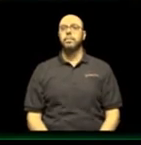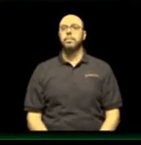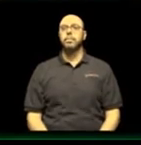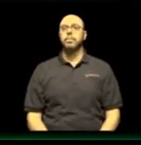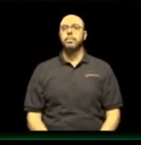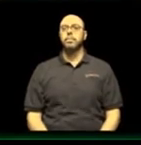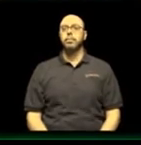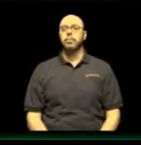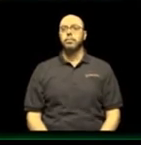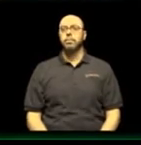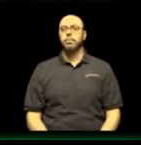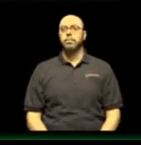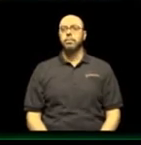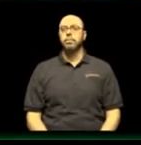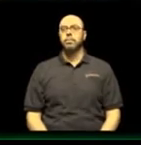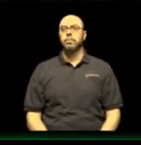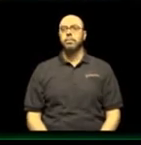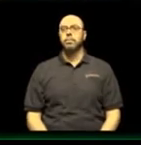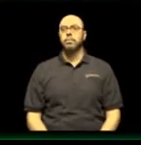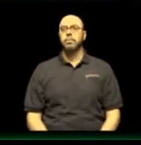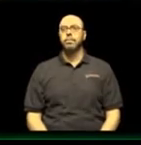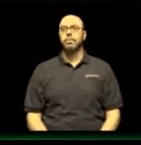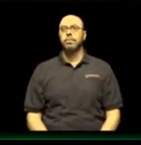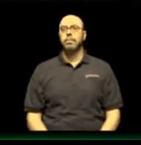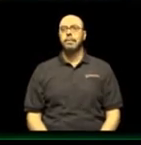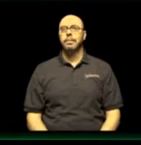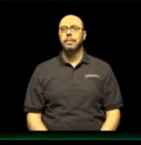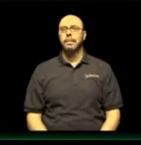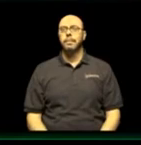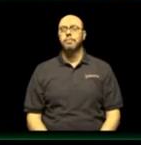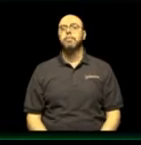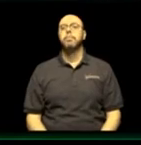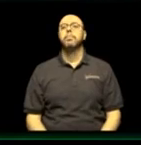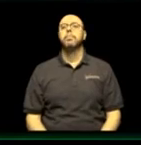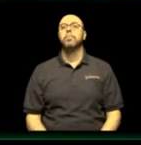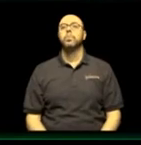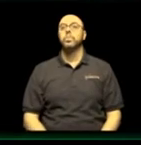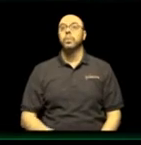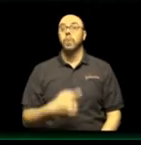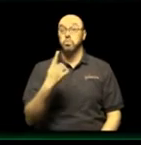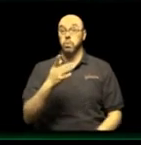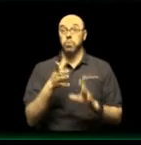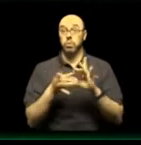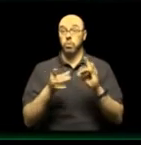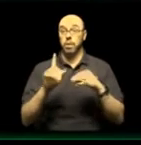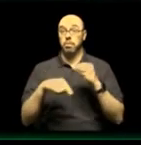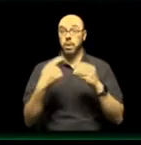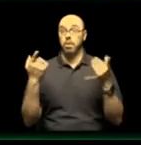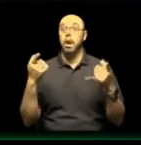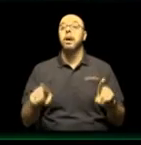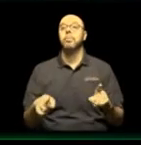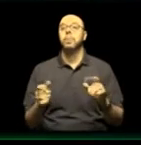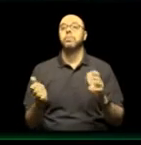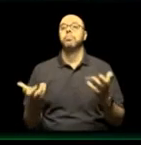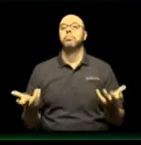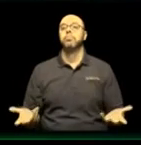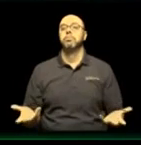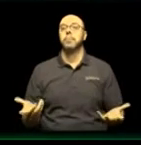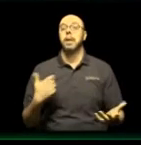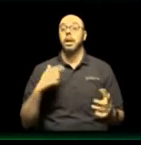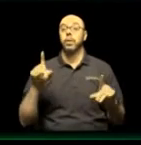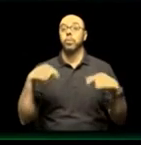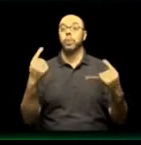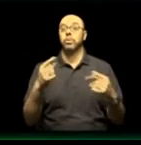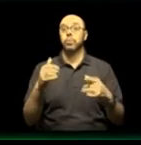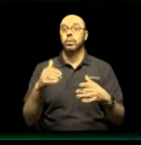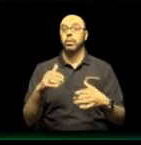deaf, and are they comfortable? I have one story about what happened. I went to